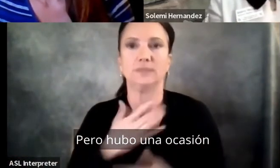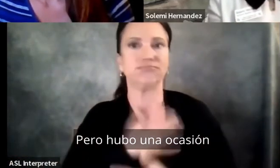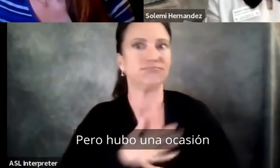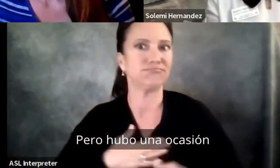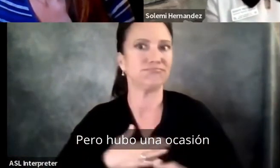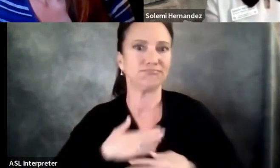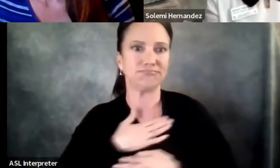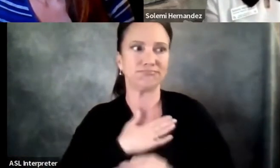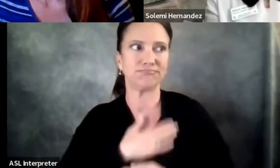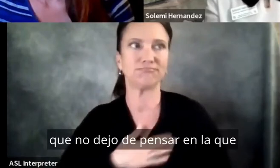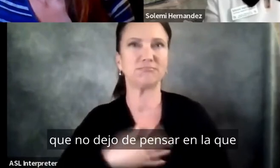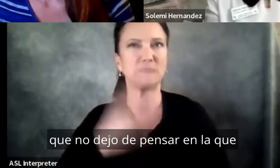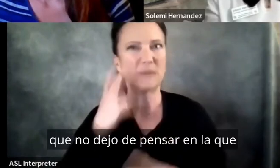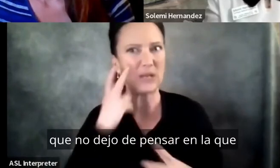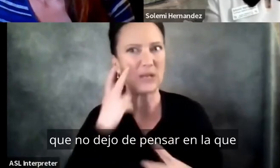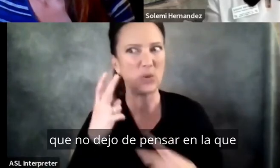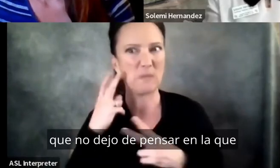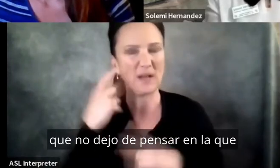one occasion, you know,